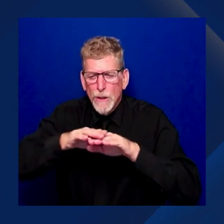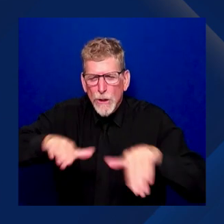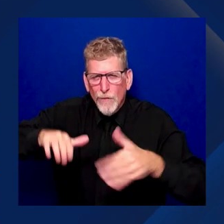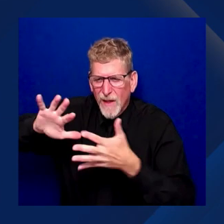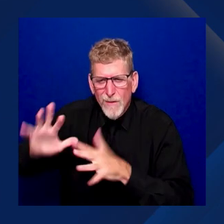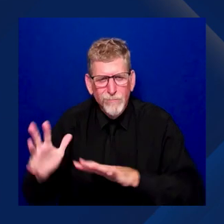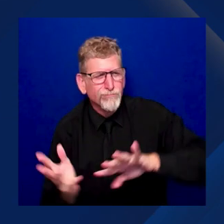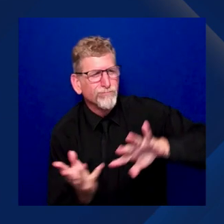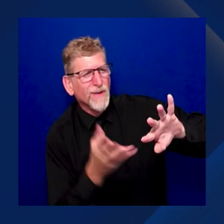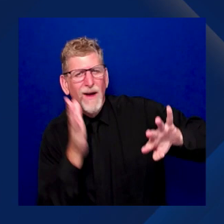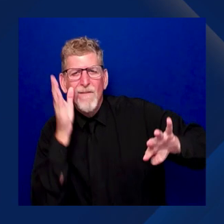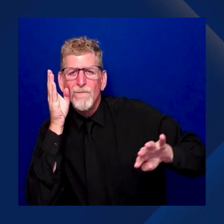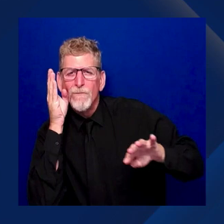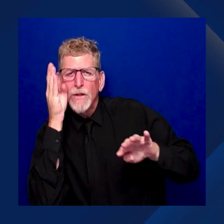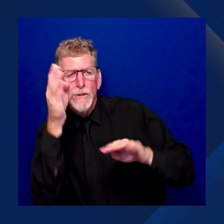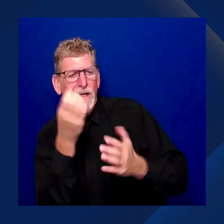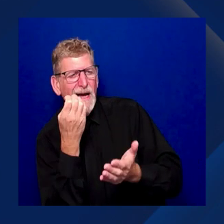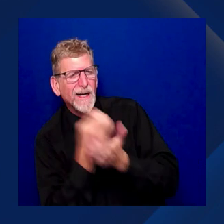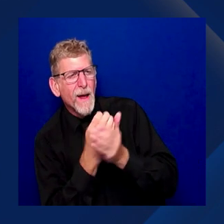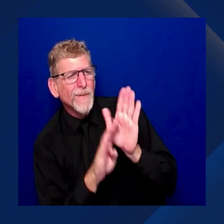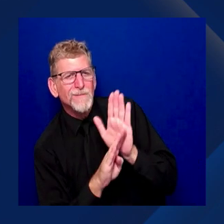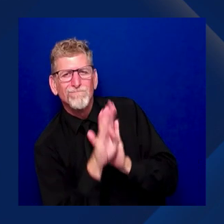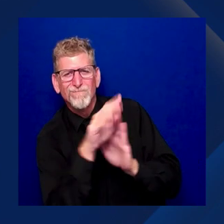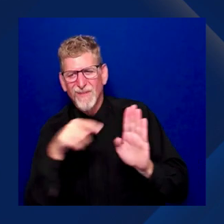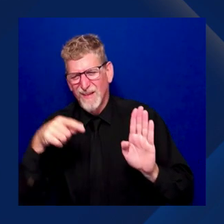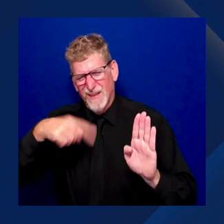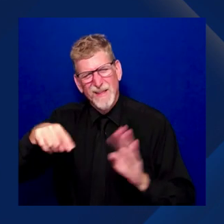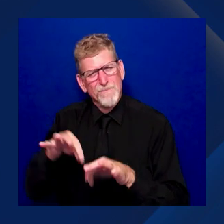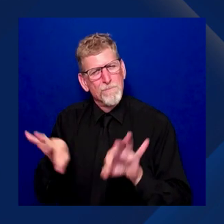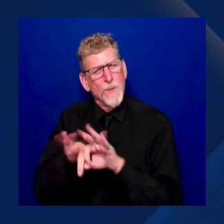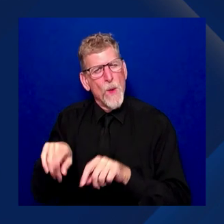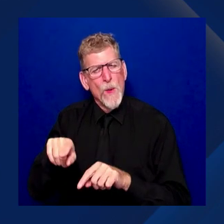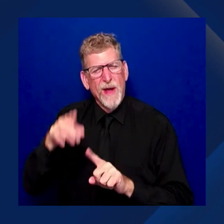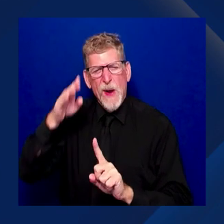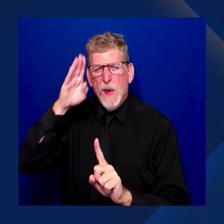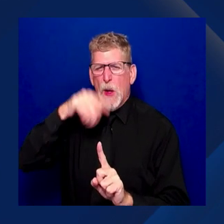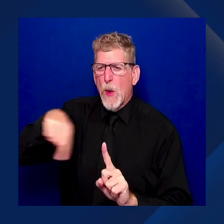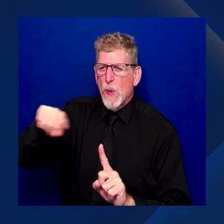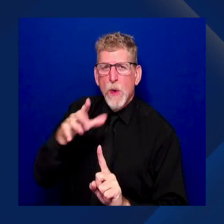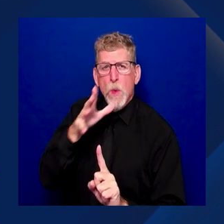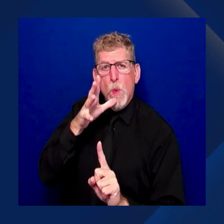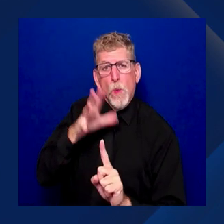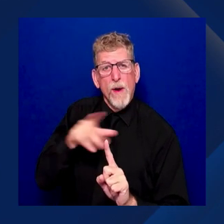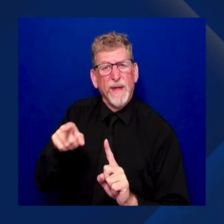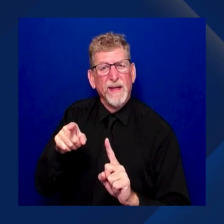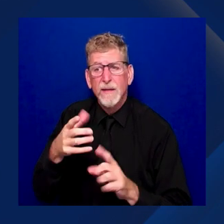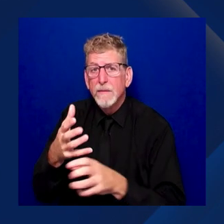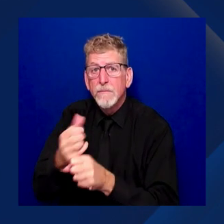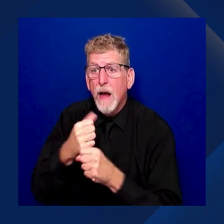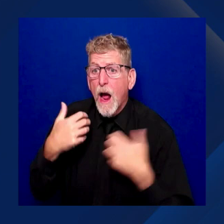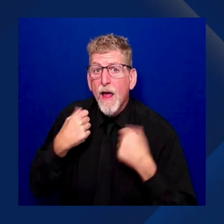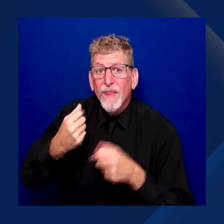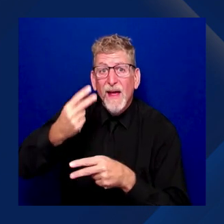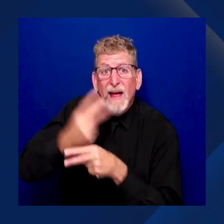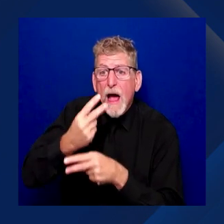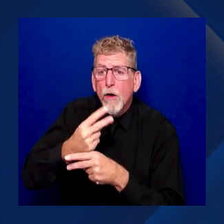economy. We know that when women do not get the health care they need, families